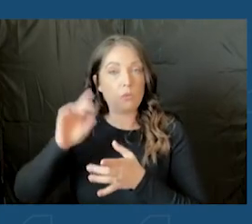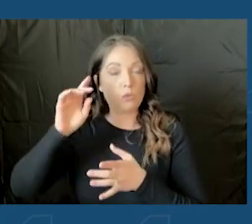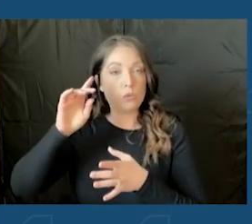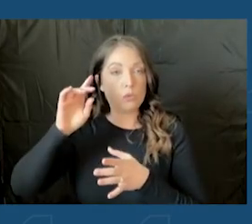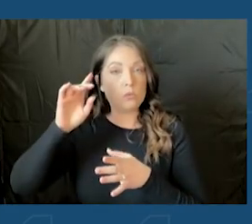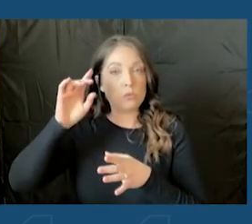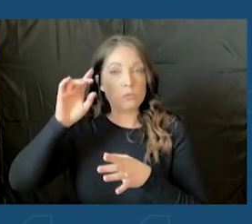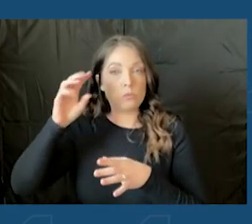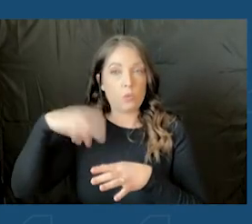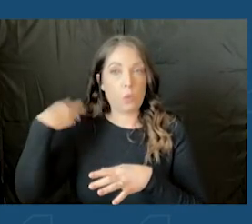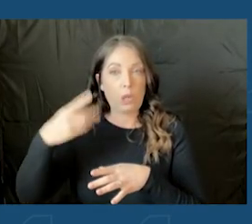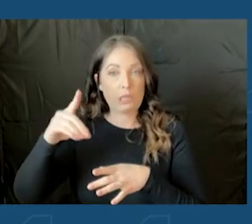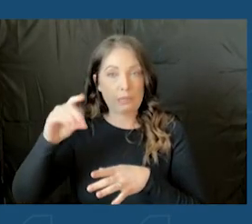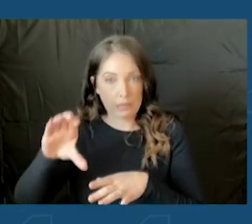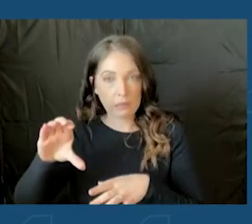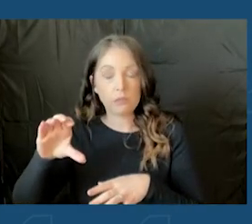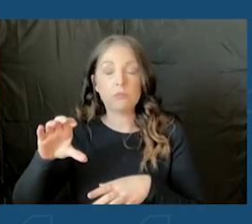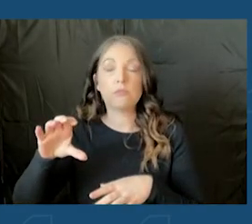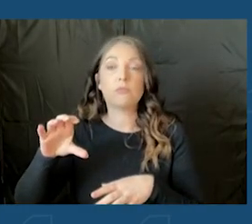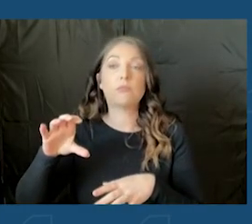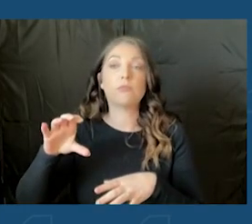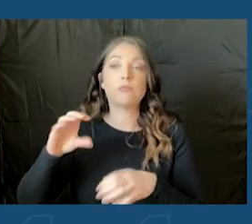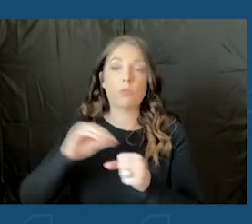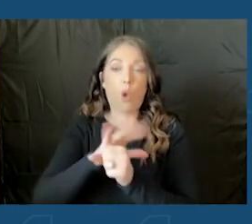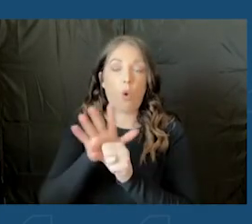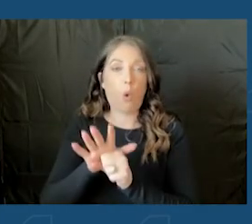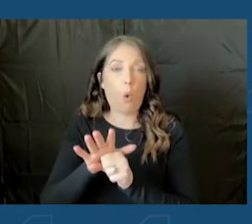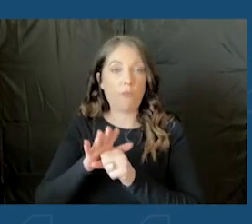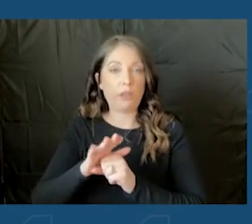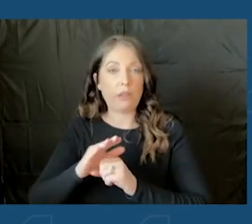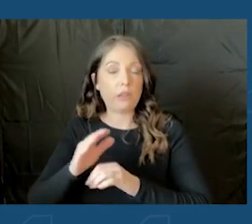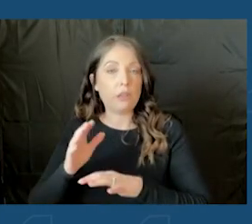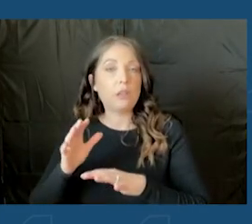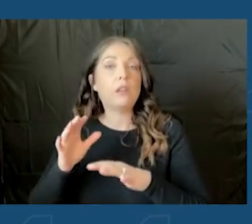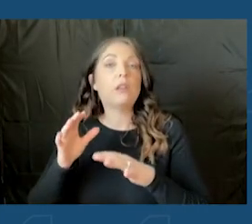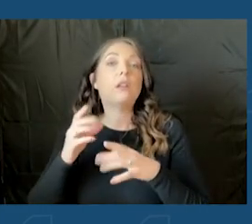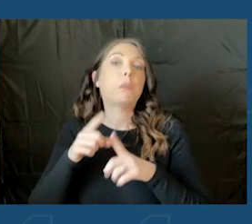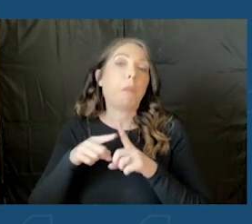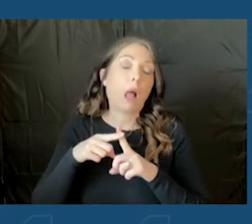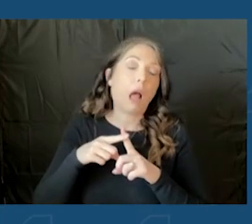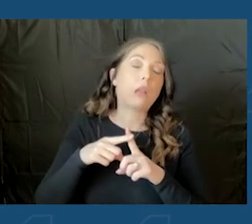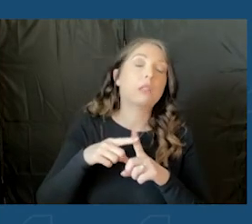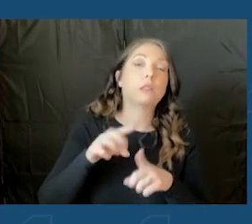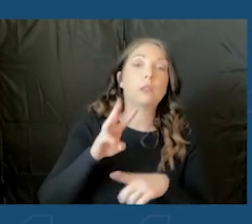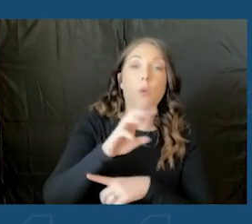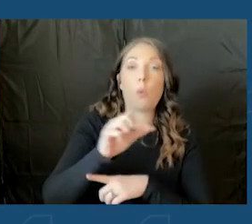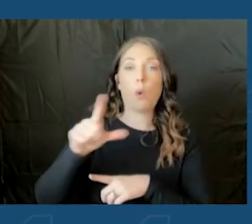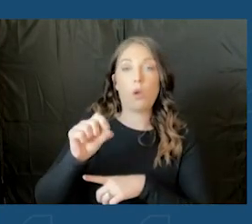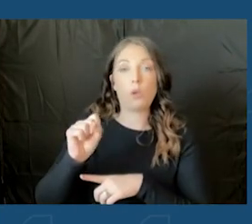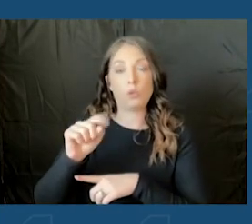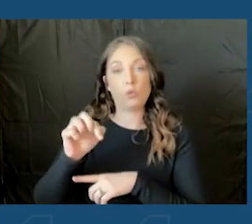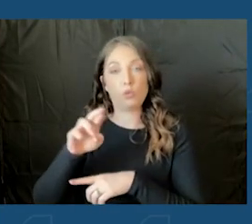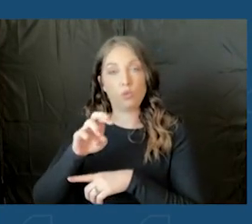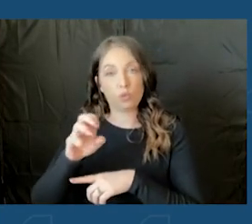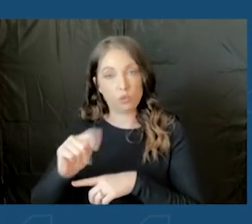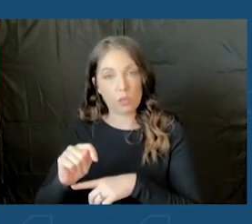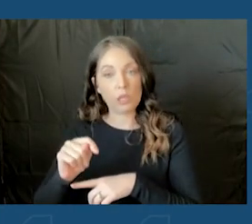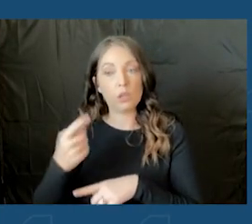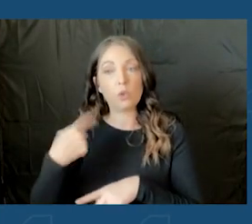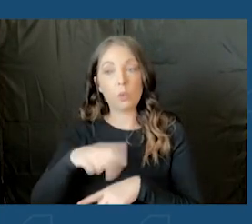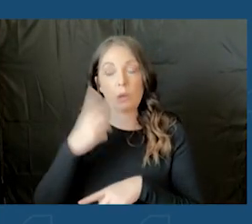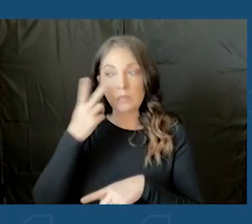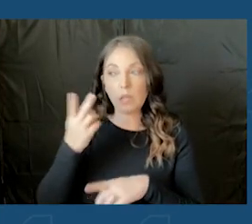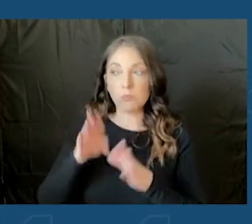as well as Wall Street bonuses. We're doing very well last year, but we're seeing a different dynamic going forward. So we just wanted